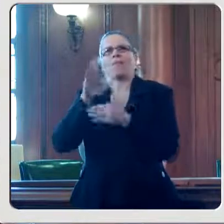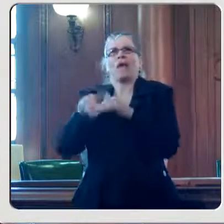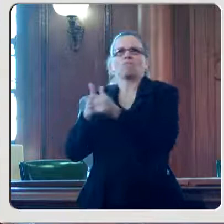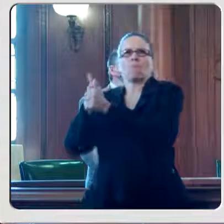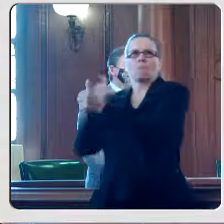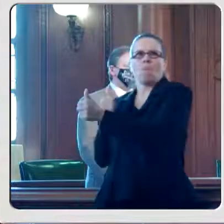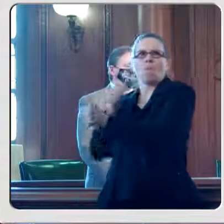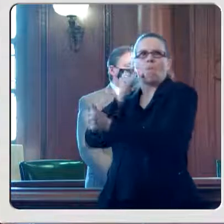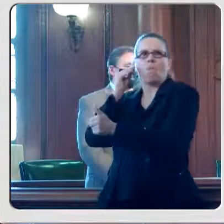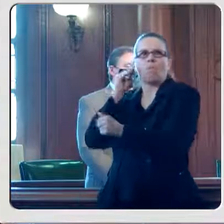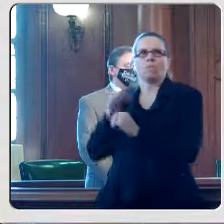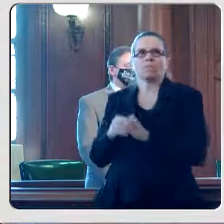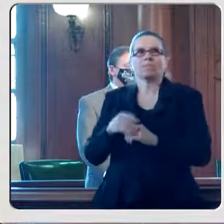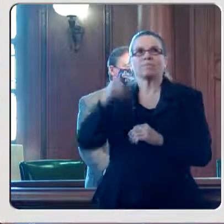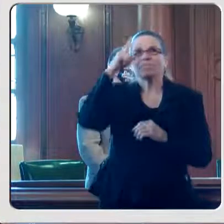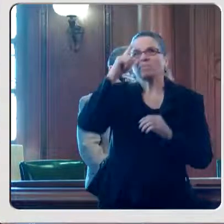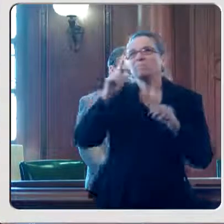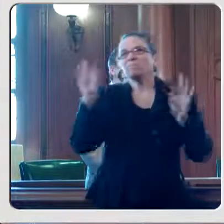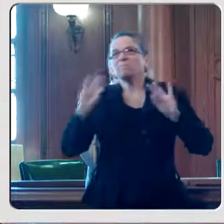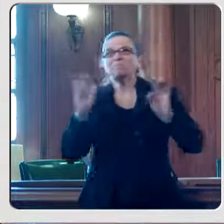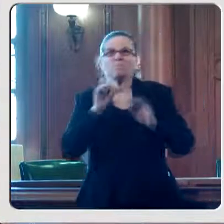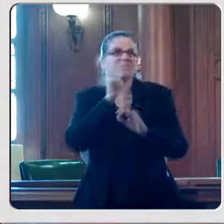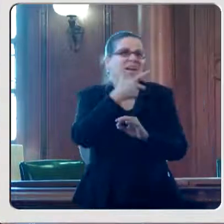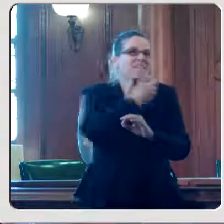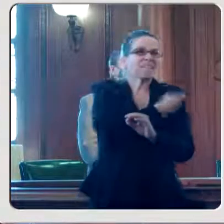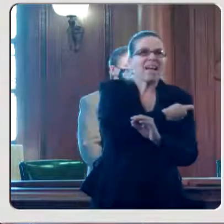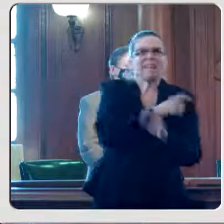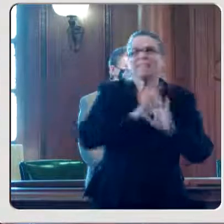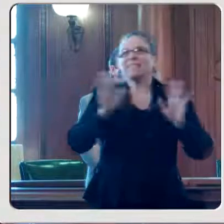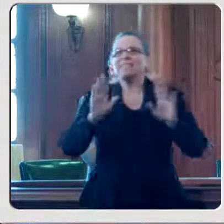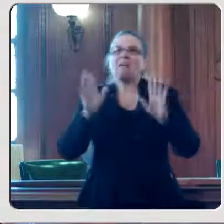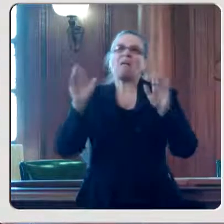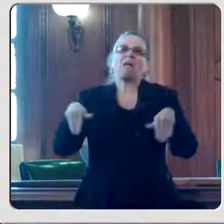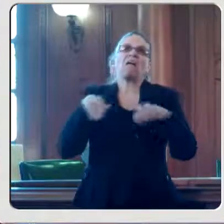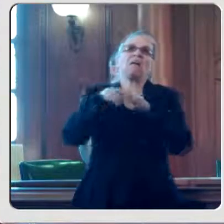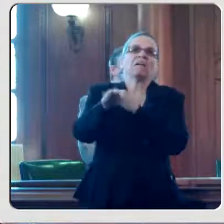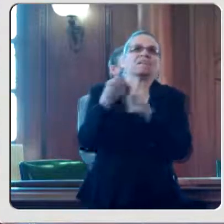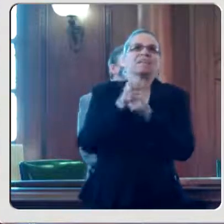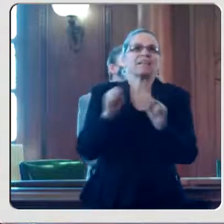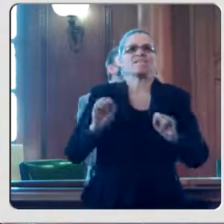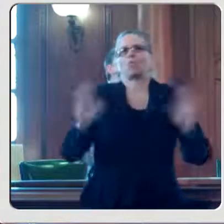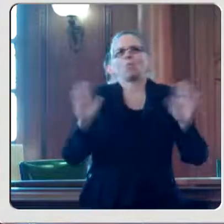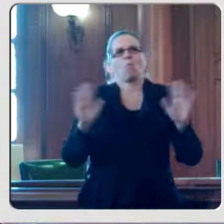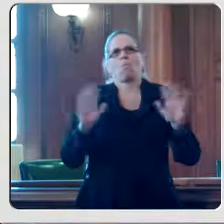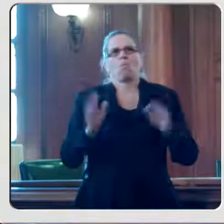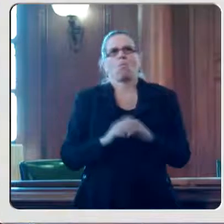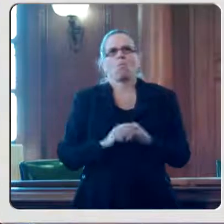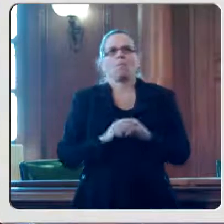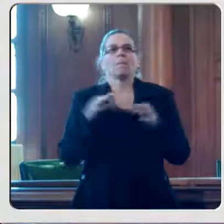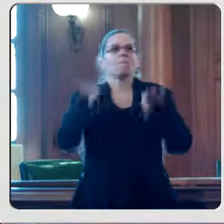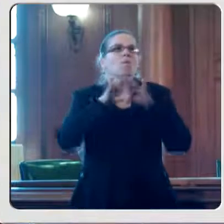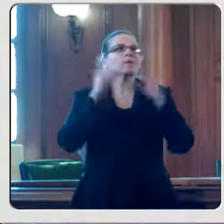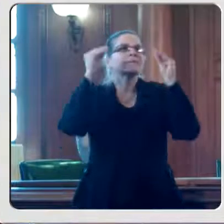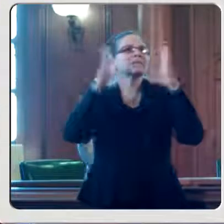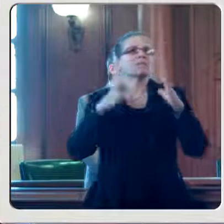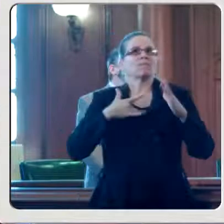probably true. But the question becomes, how do we make our teachers feel as if they're valued and can